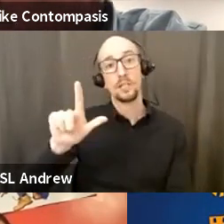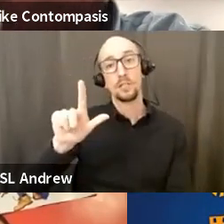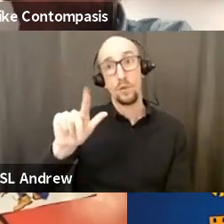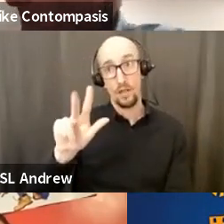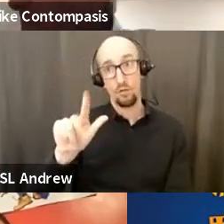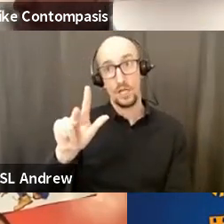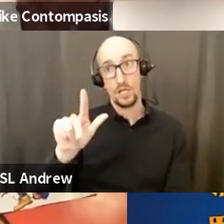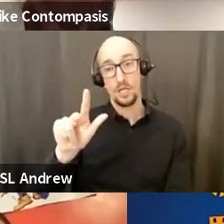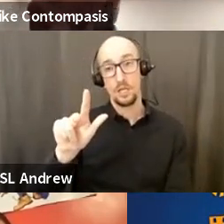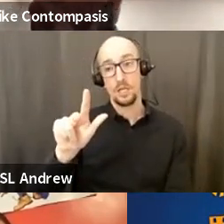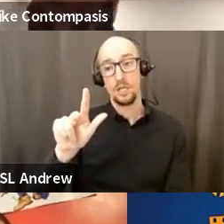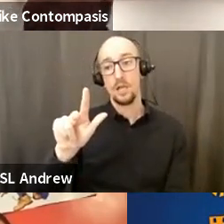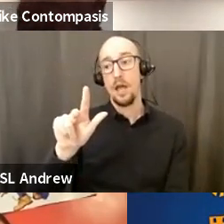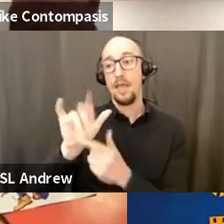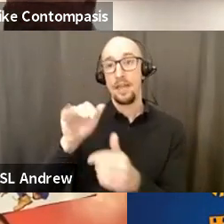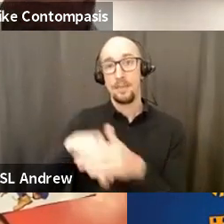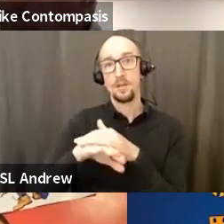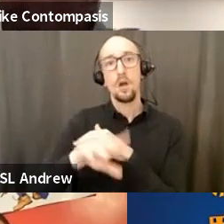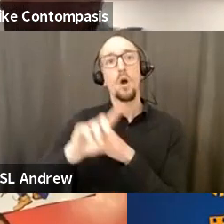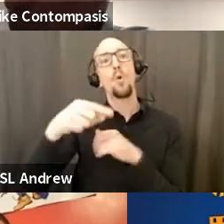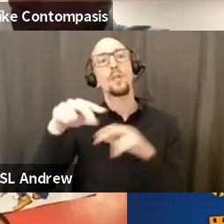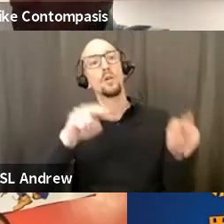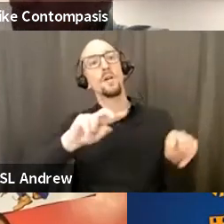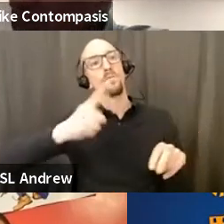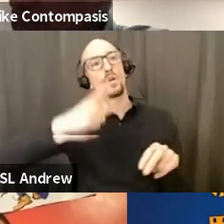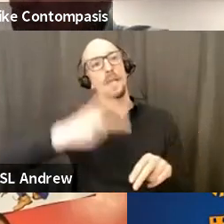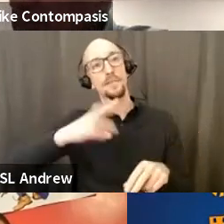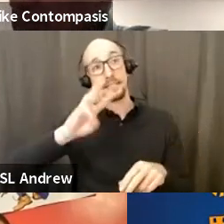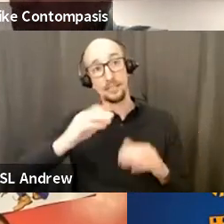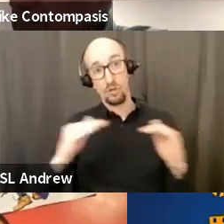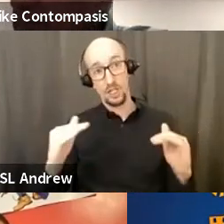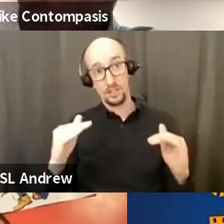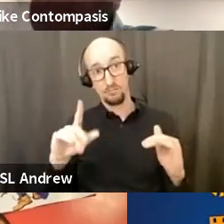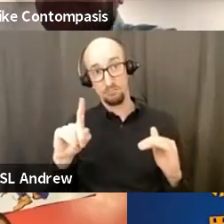admissions cycle, it's just the first half of 6th grade.